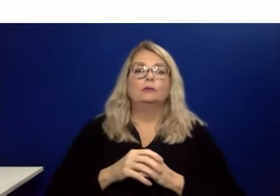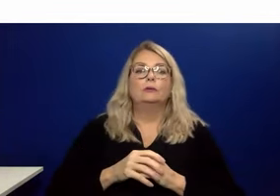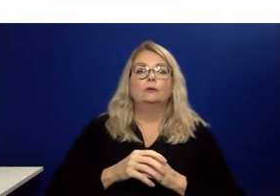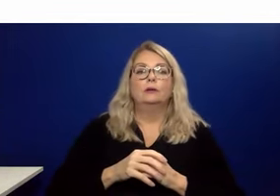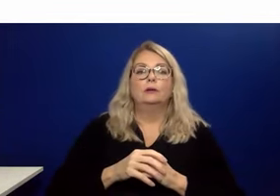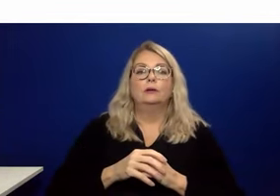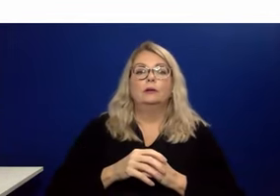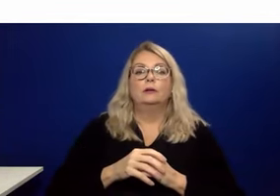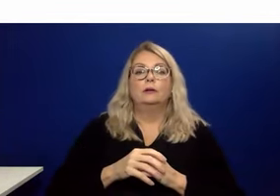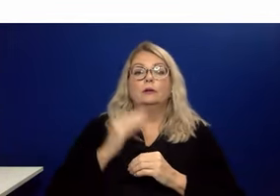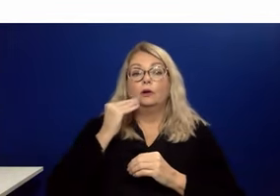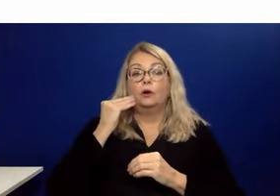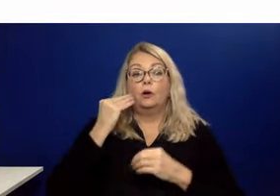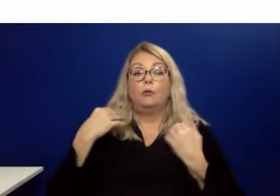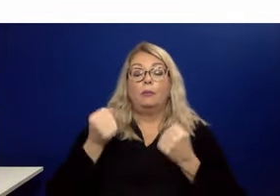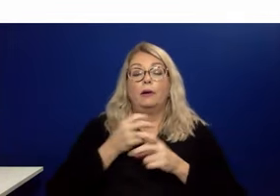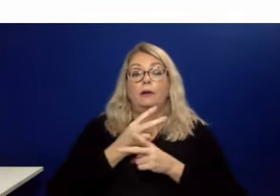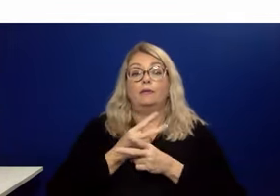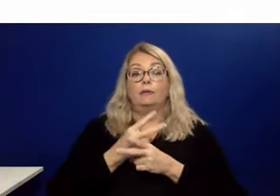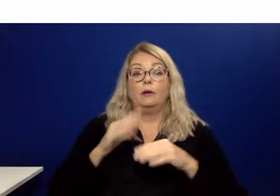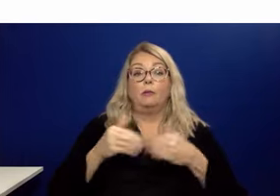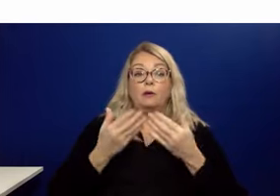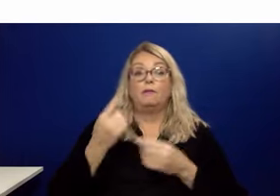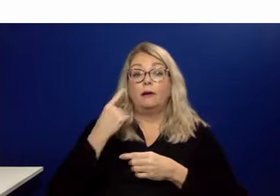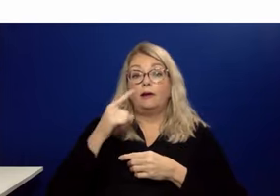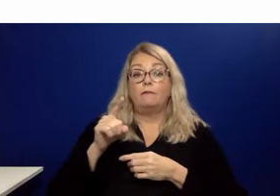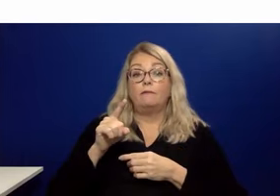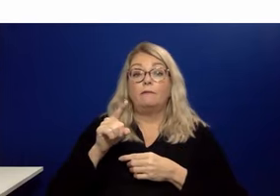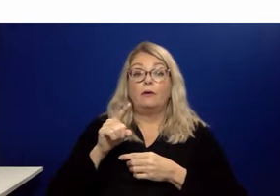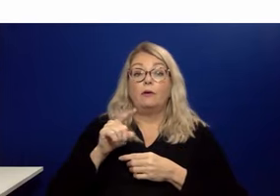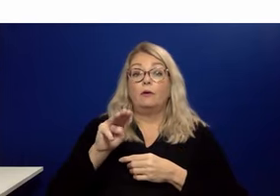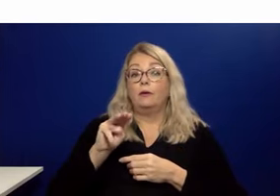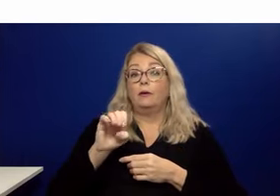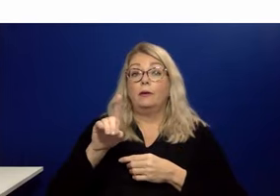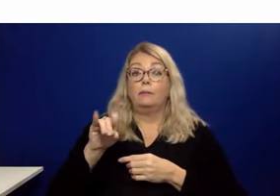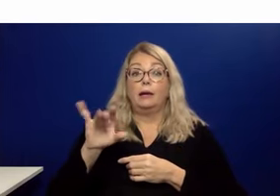Home health care can be provided for Medi-Cal